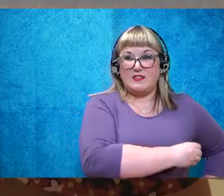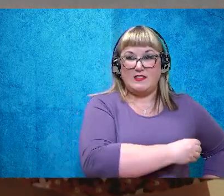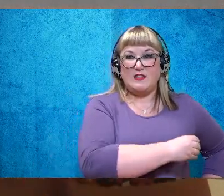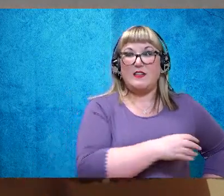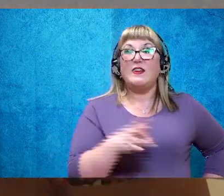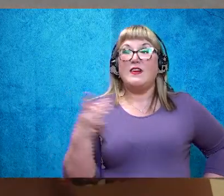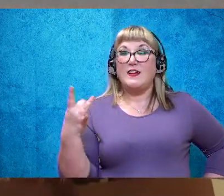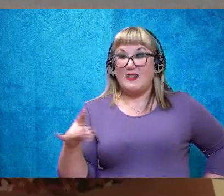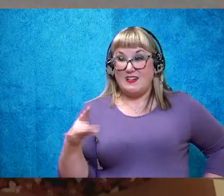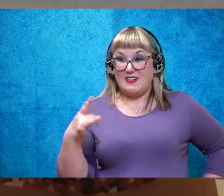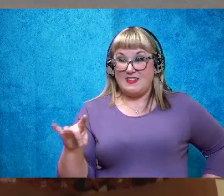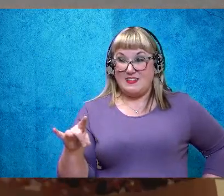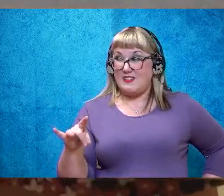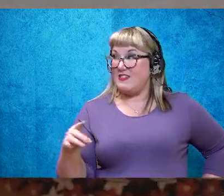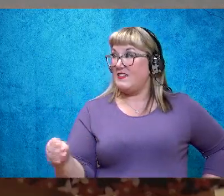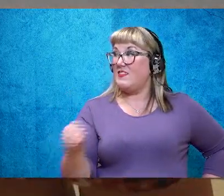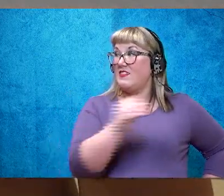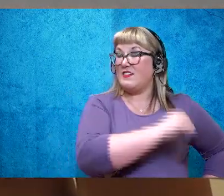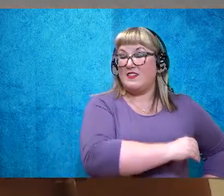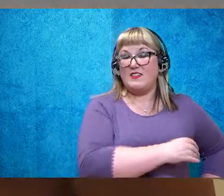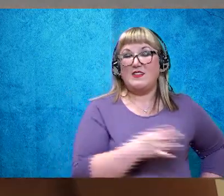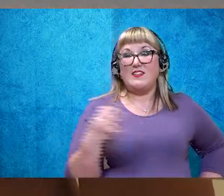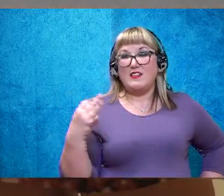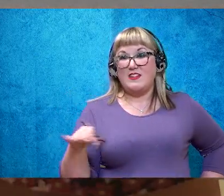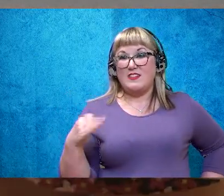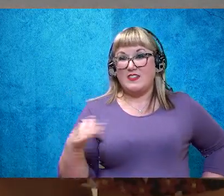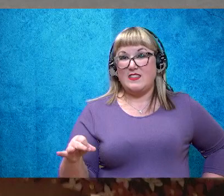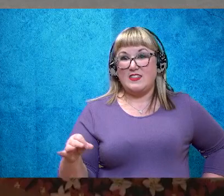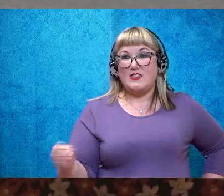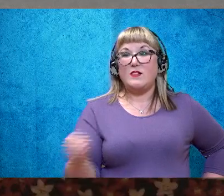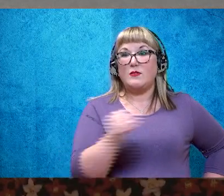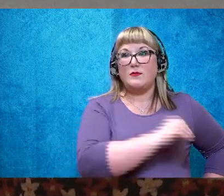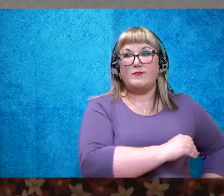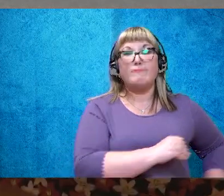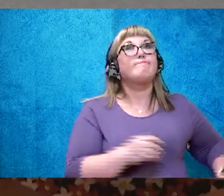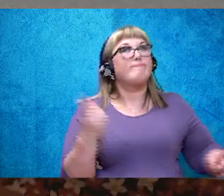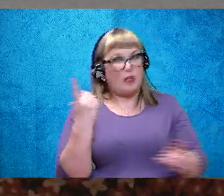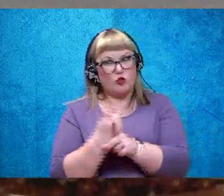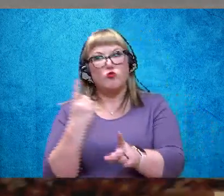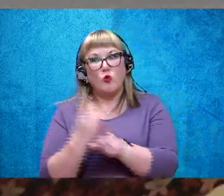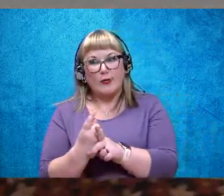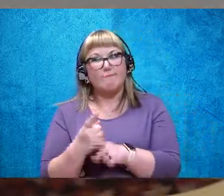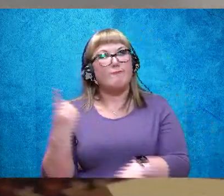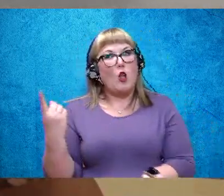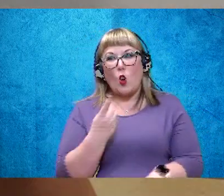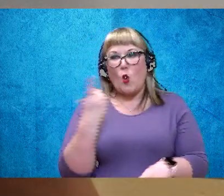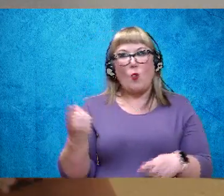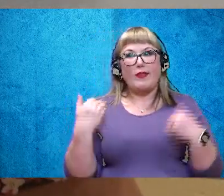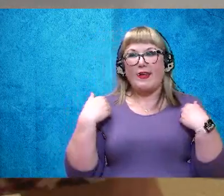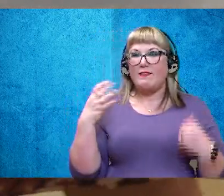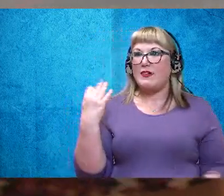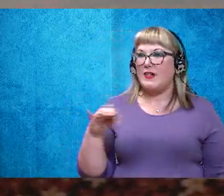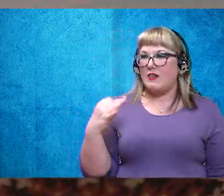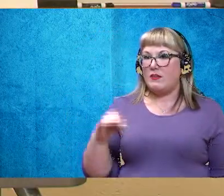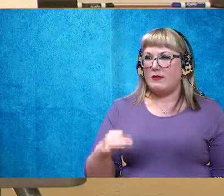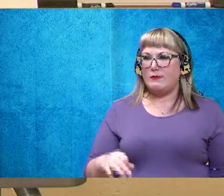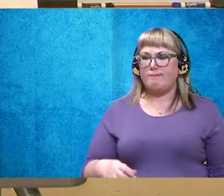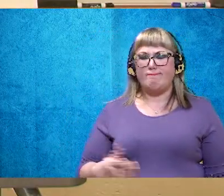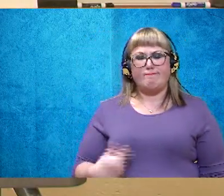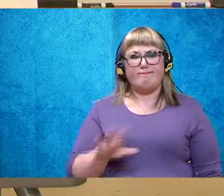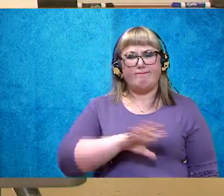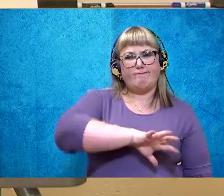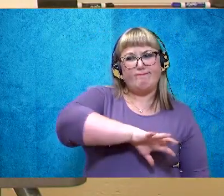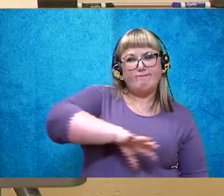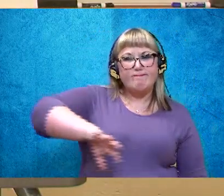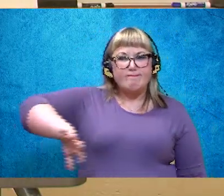17, 18, 19. So that was correct. I did have 19 bugs. So I'm going to move my collection